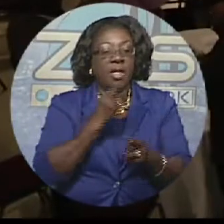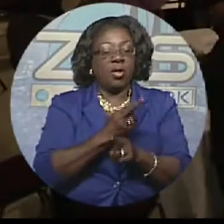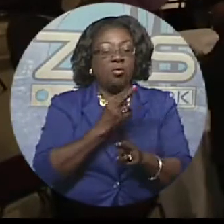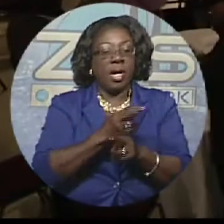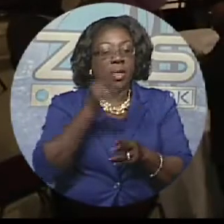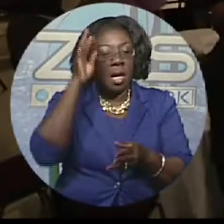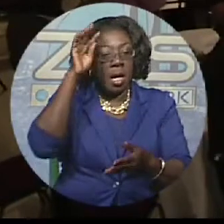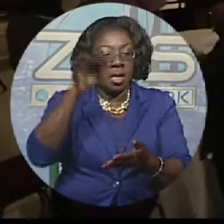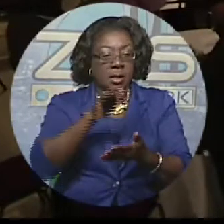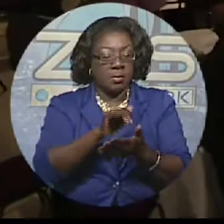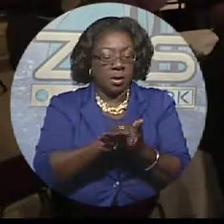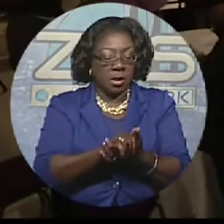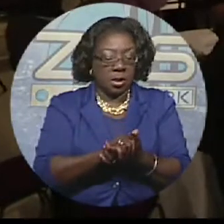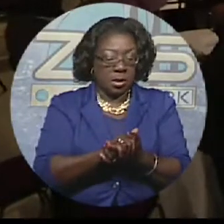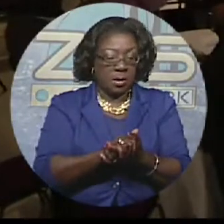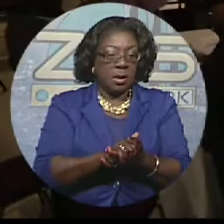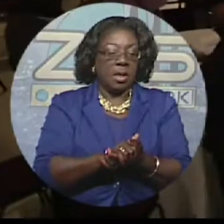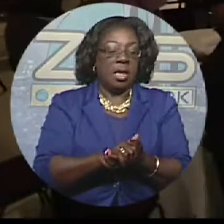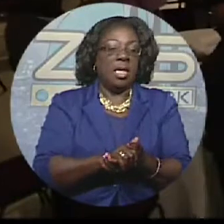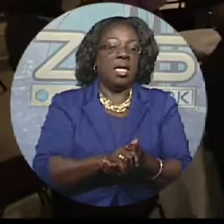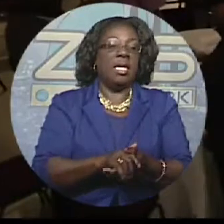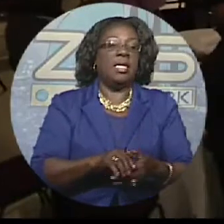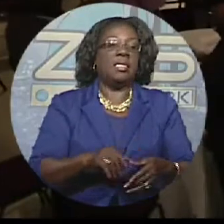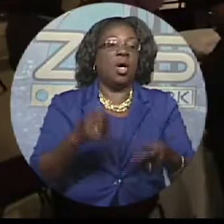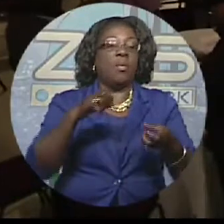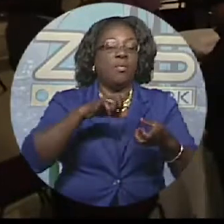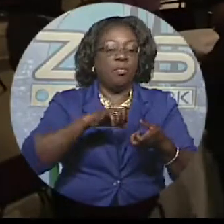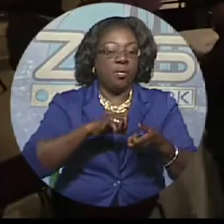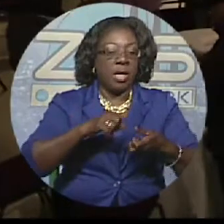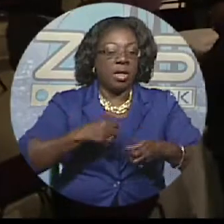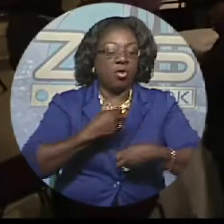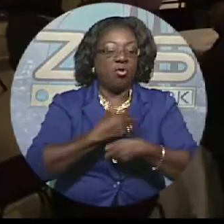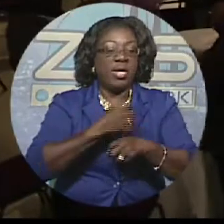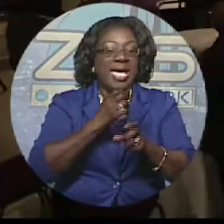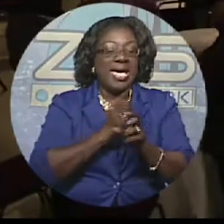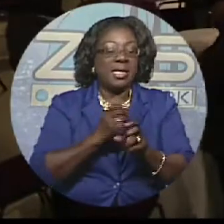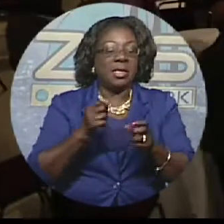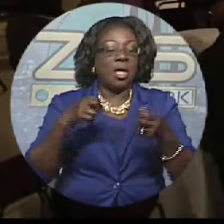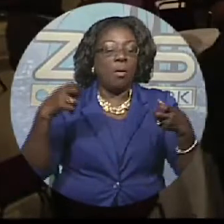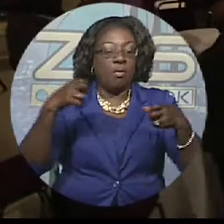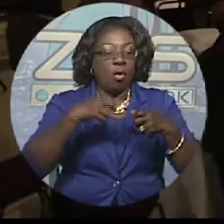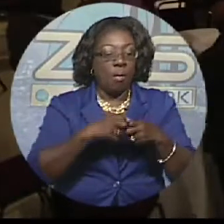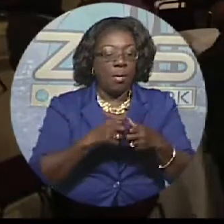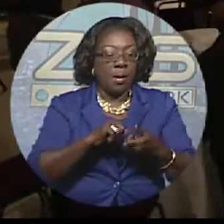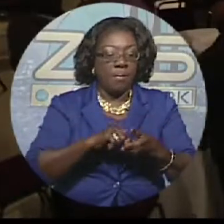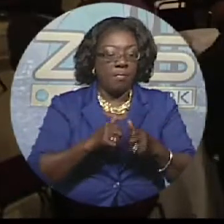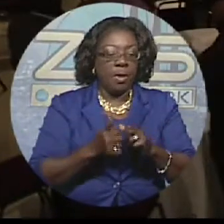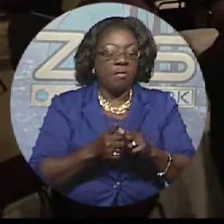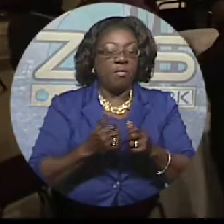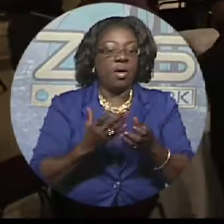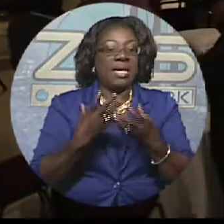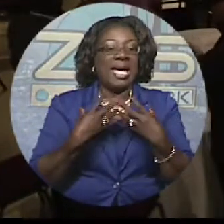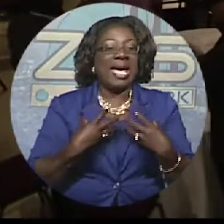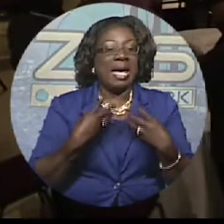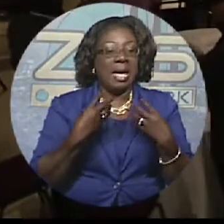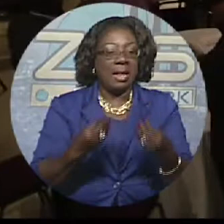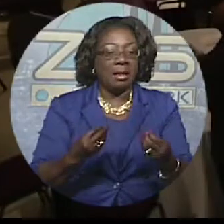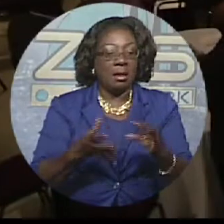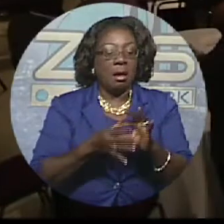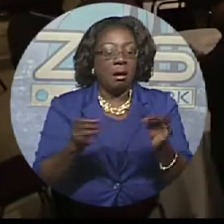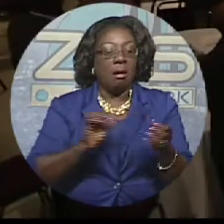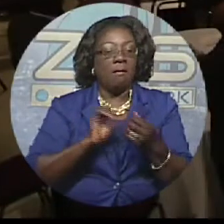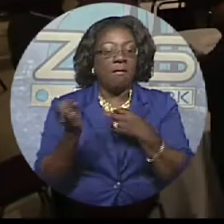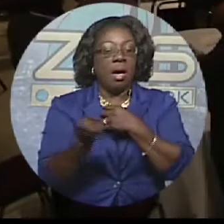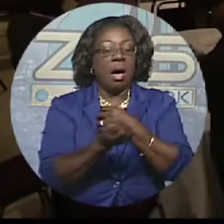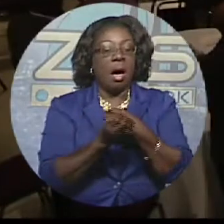major issues to the health of our country, and we must be very, very mindful of the fact that we must not take